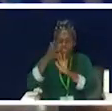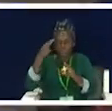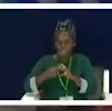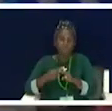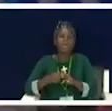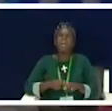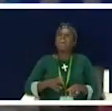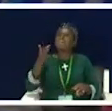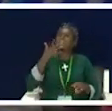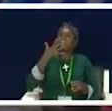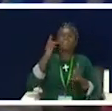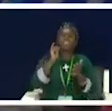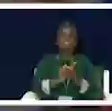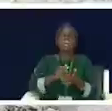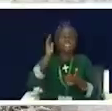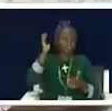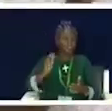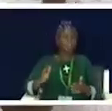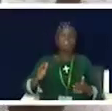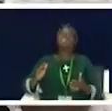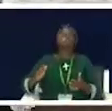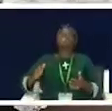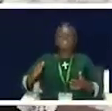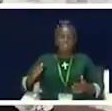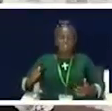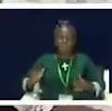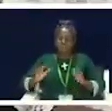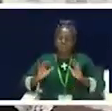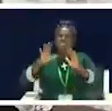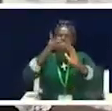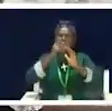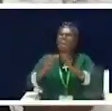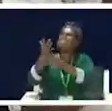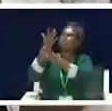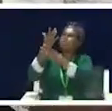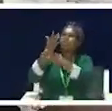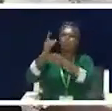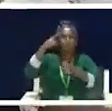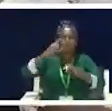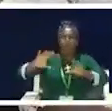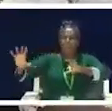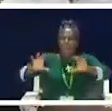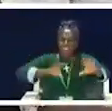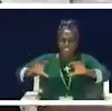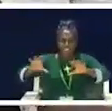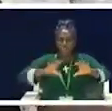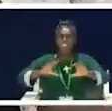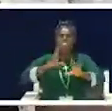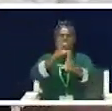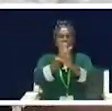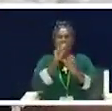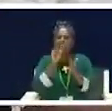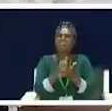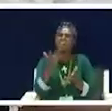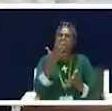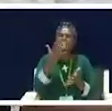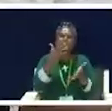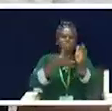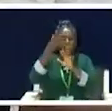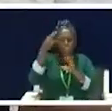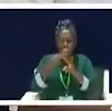the everlasting arm of God to action. Receive that favor. Receive that favor. Receive that